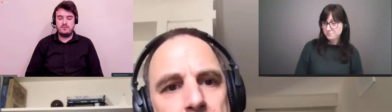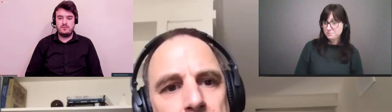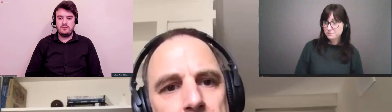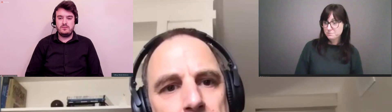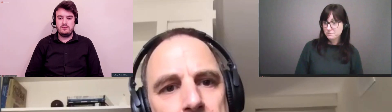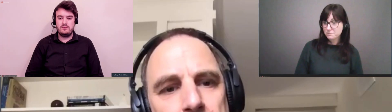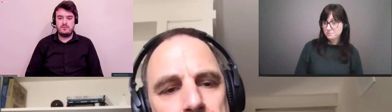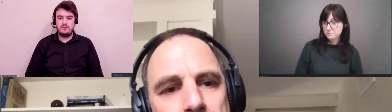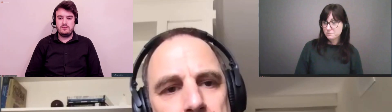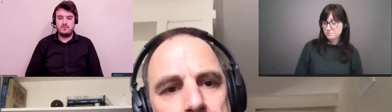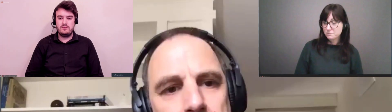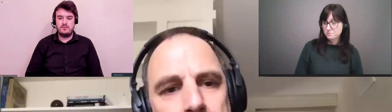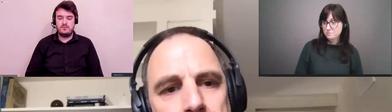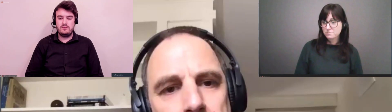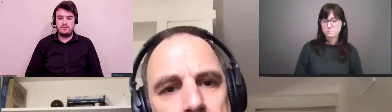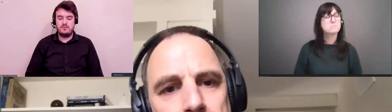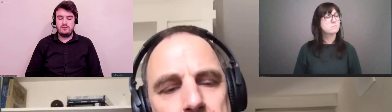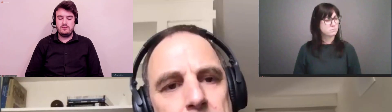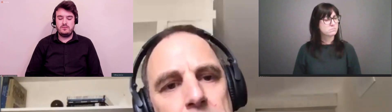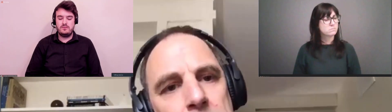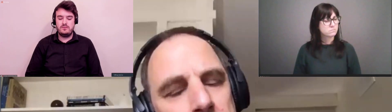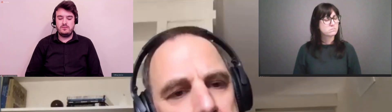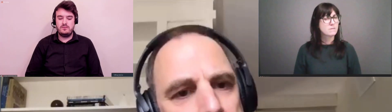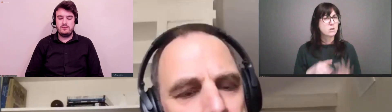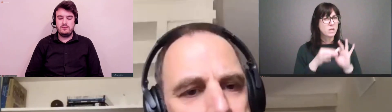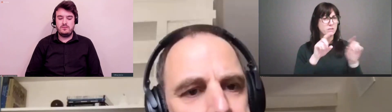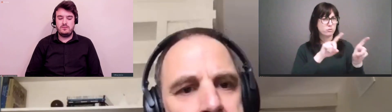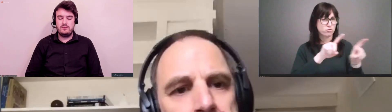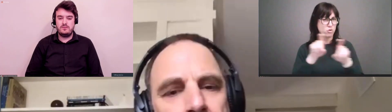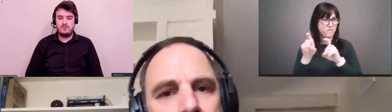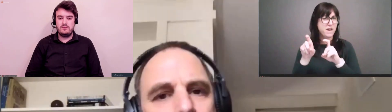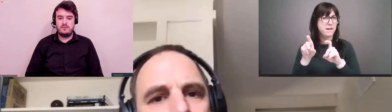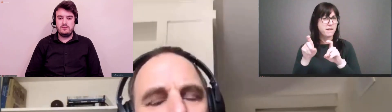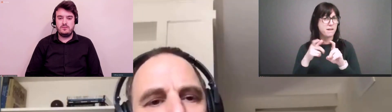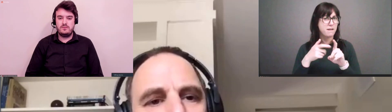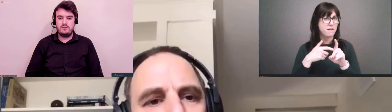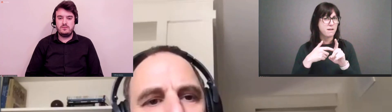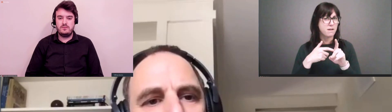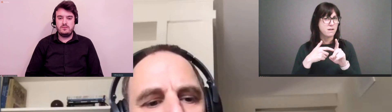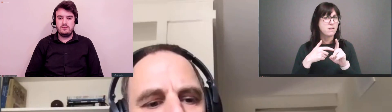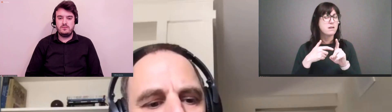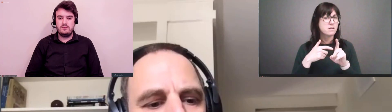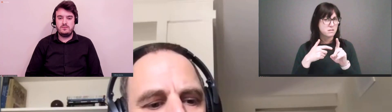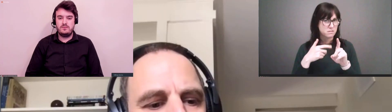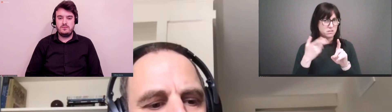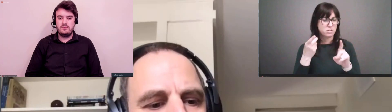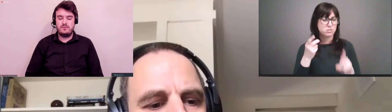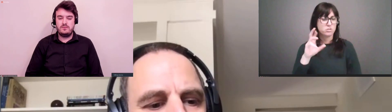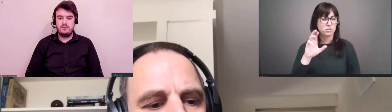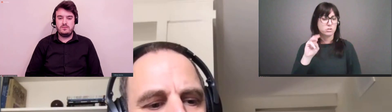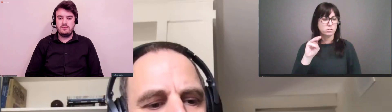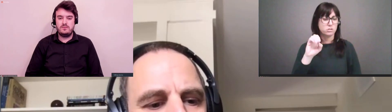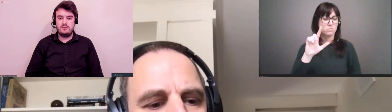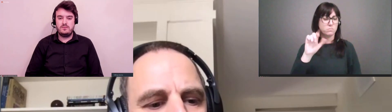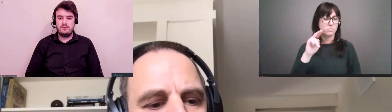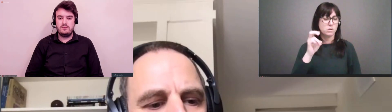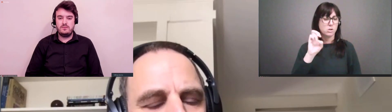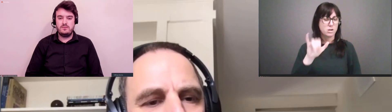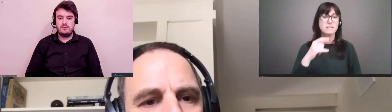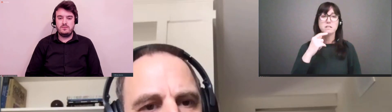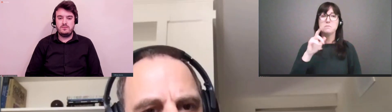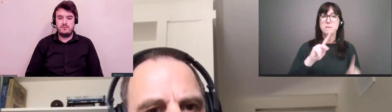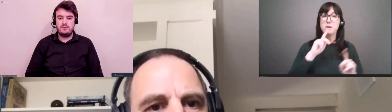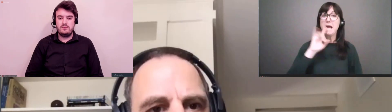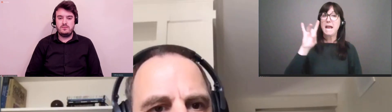Citizen? Yes, it's a question about the survey, which I believe Dr. Maloney said right off the top, 84% said they were practicing